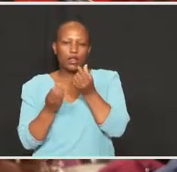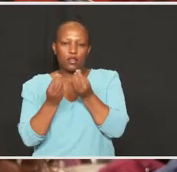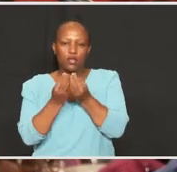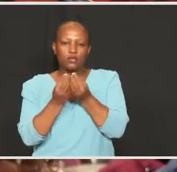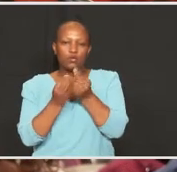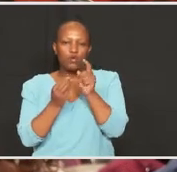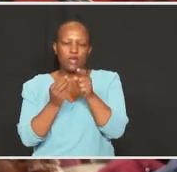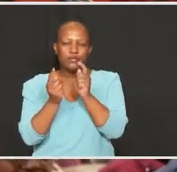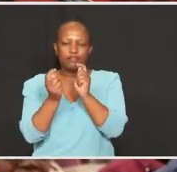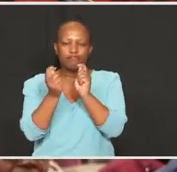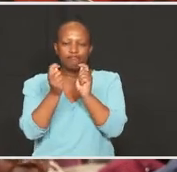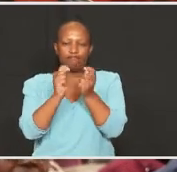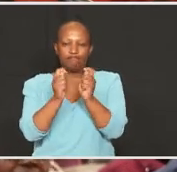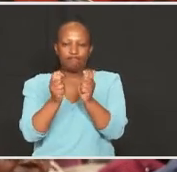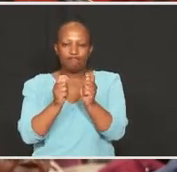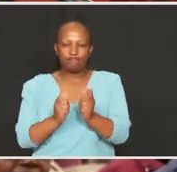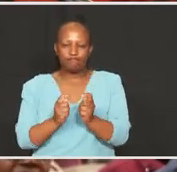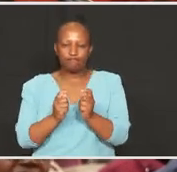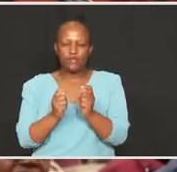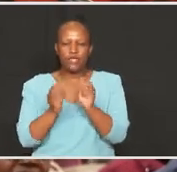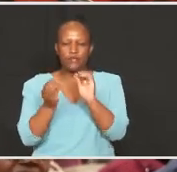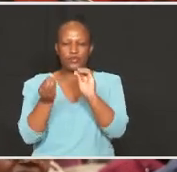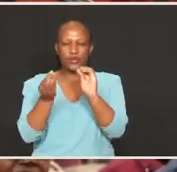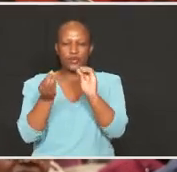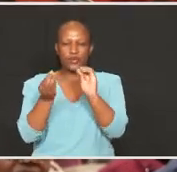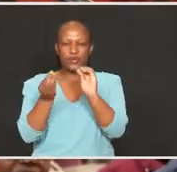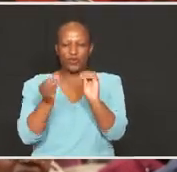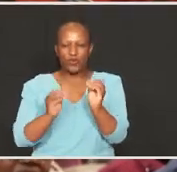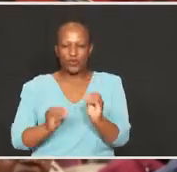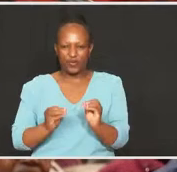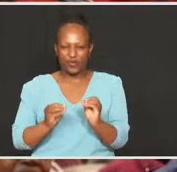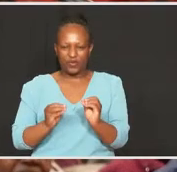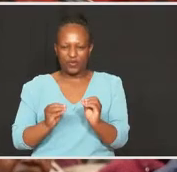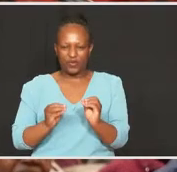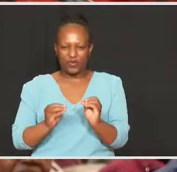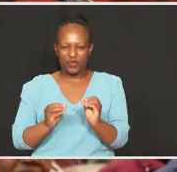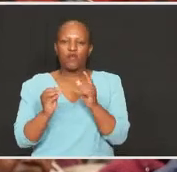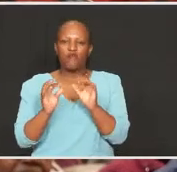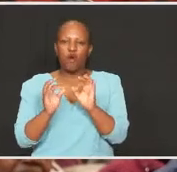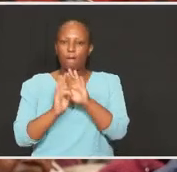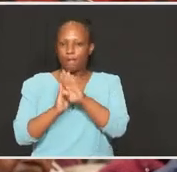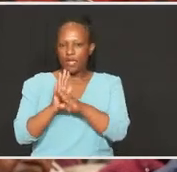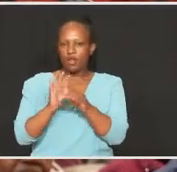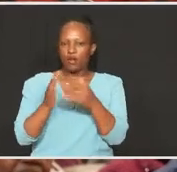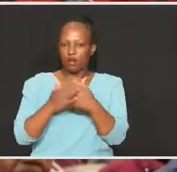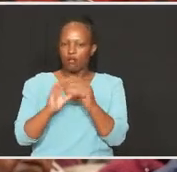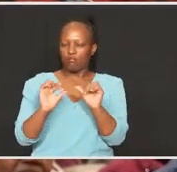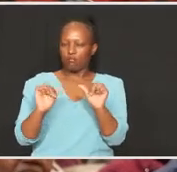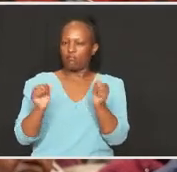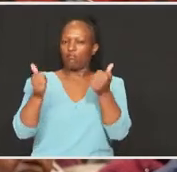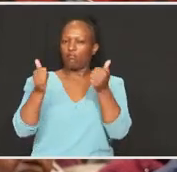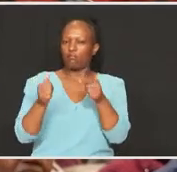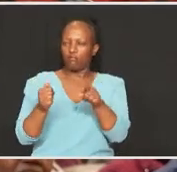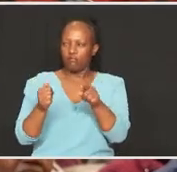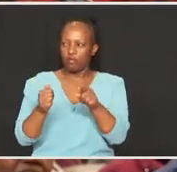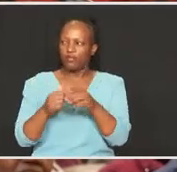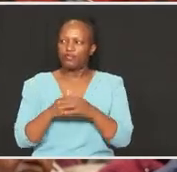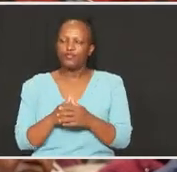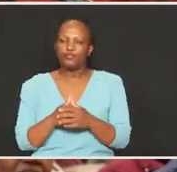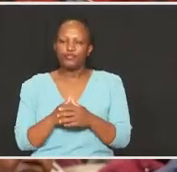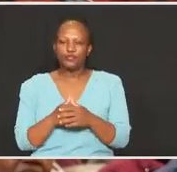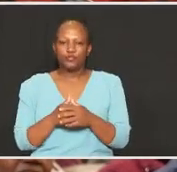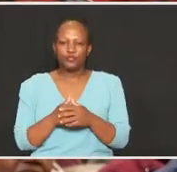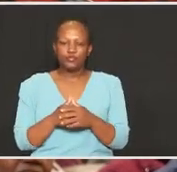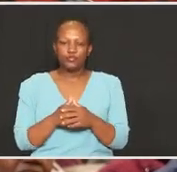that need sort of a fine-tuned say that the bill come out excellently especially in terms